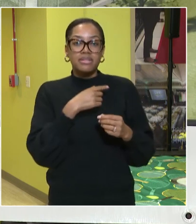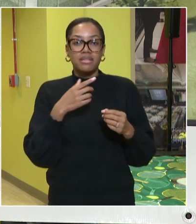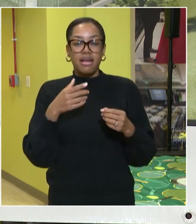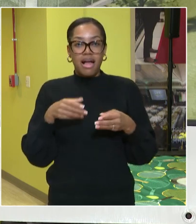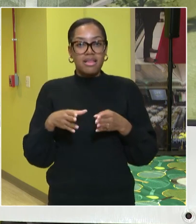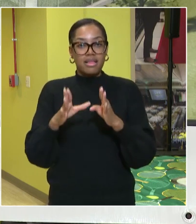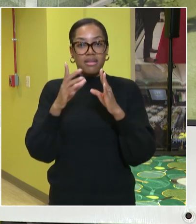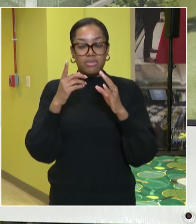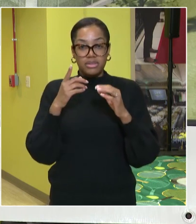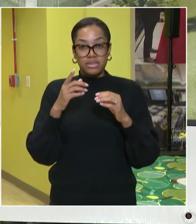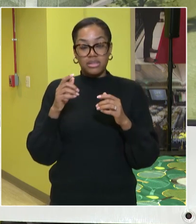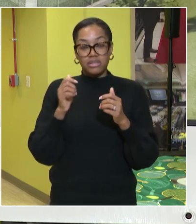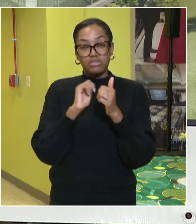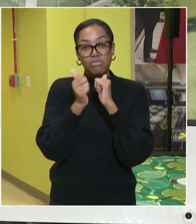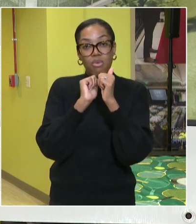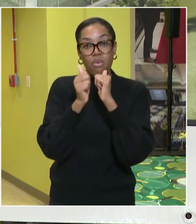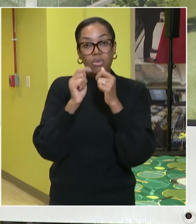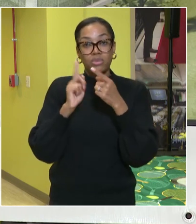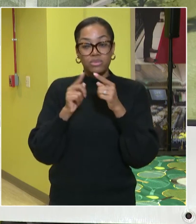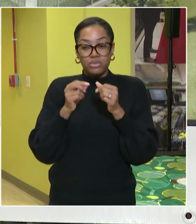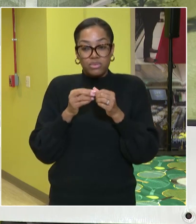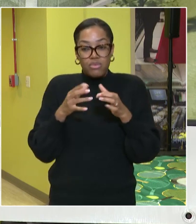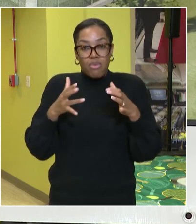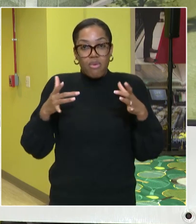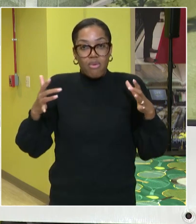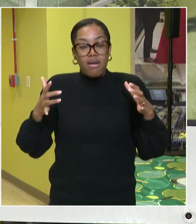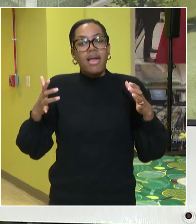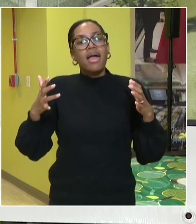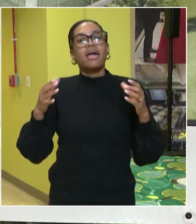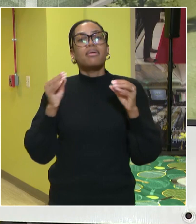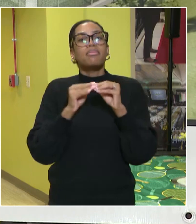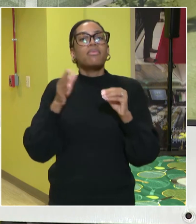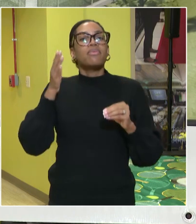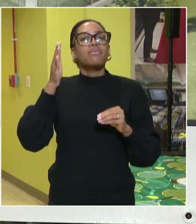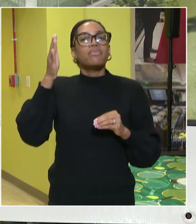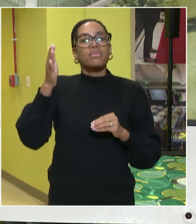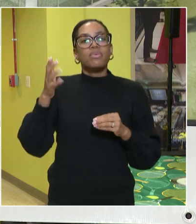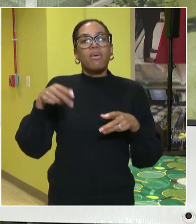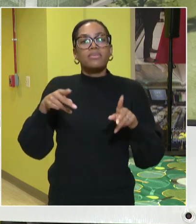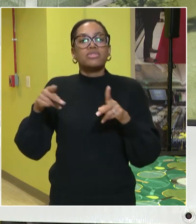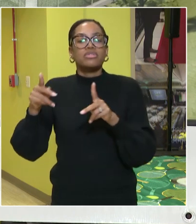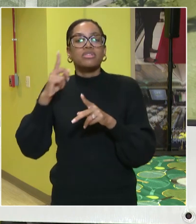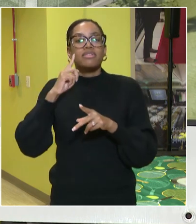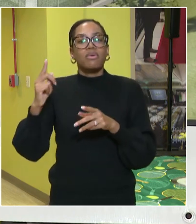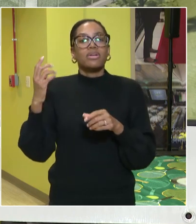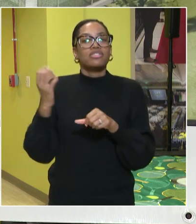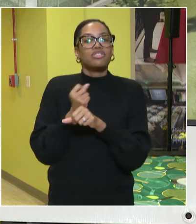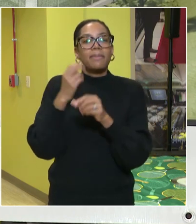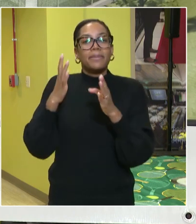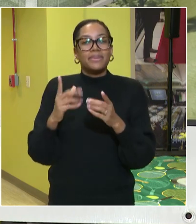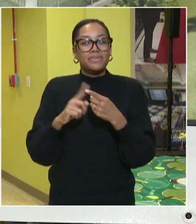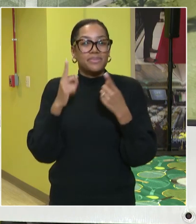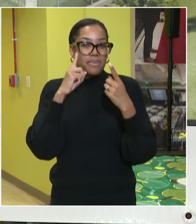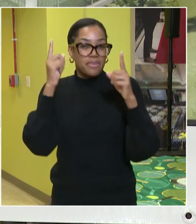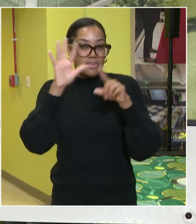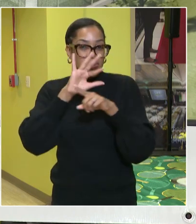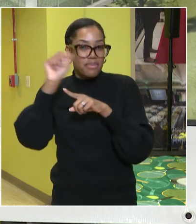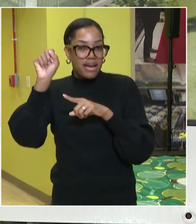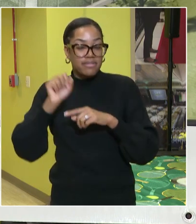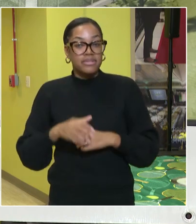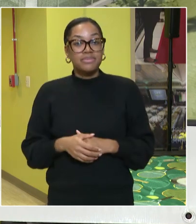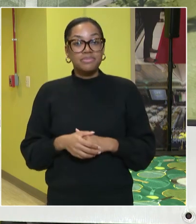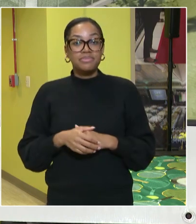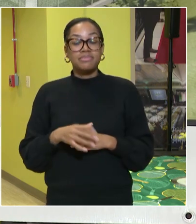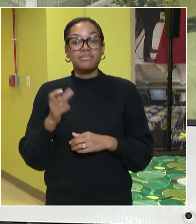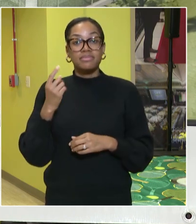the sport's growth, but also creating opportunities for future champions to thrive. Southeast Tennis and Learning Center South will